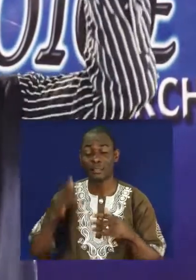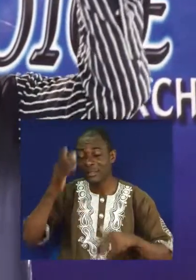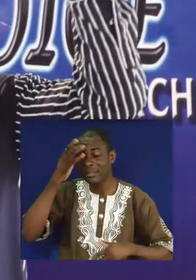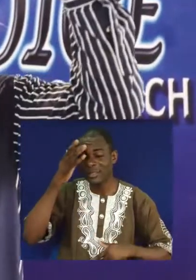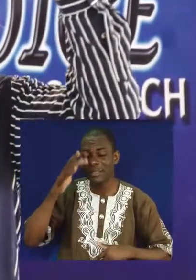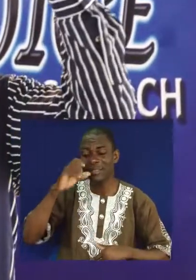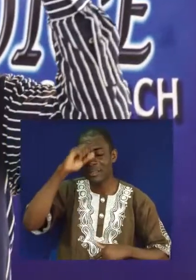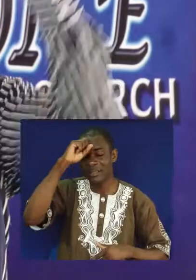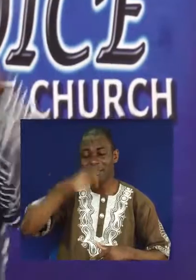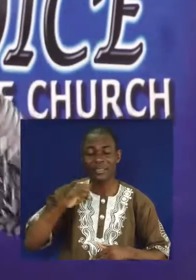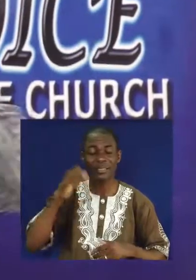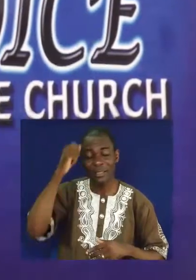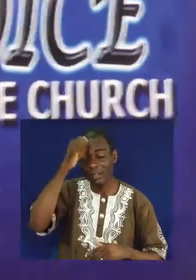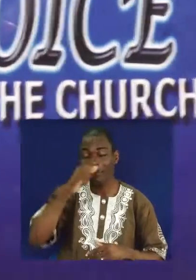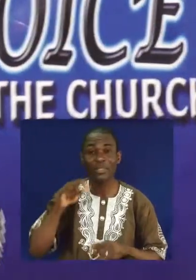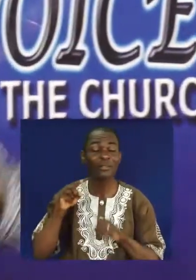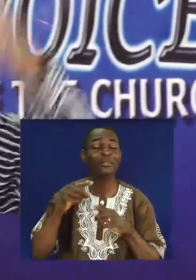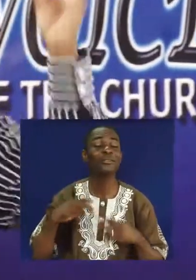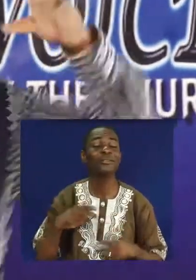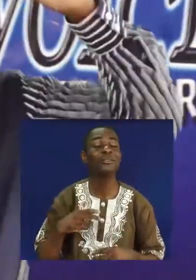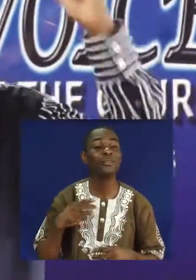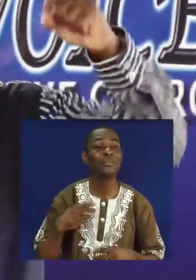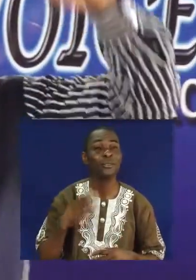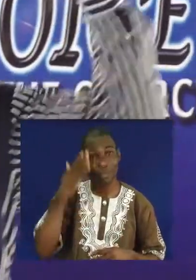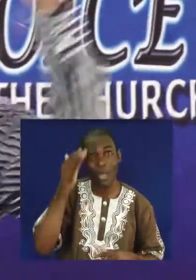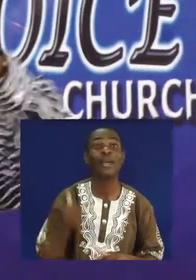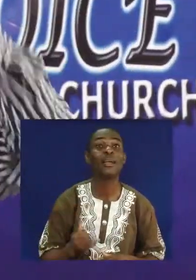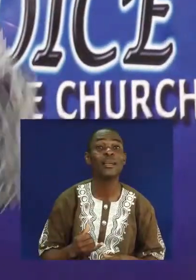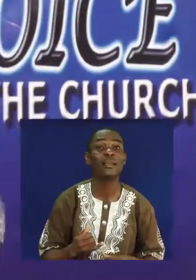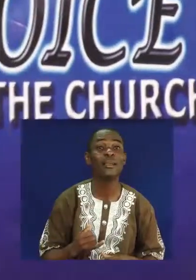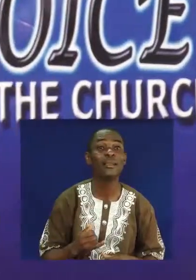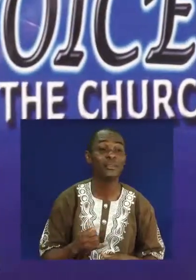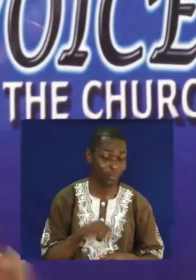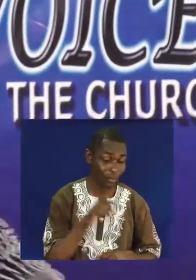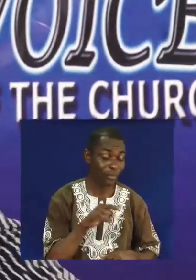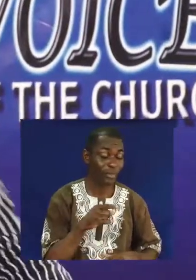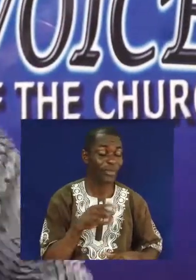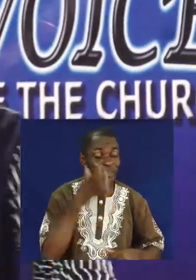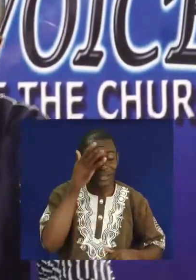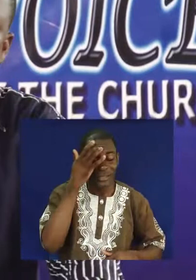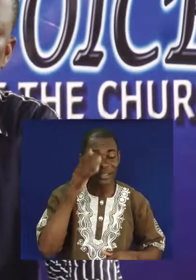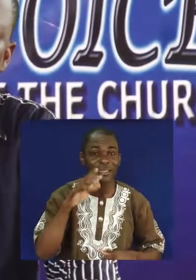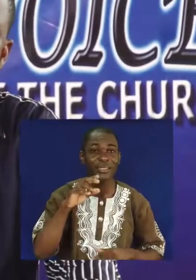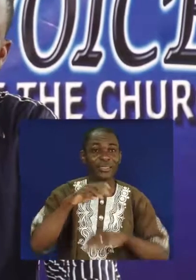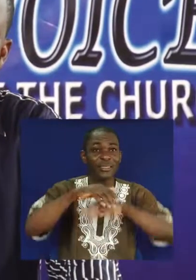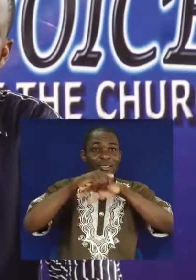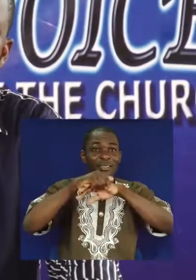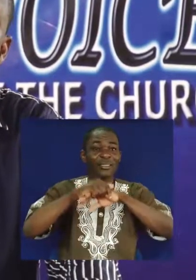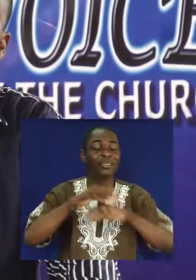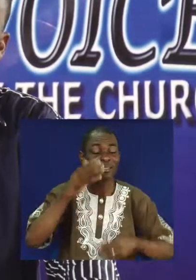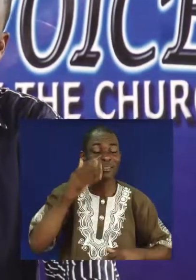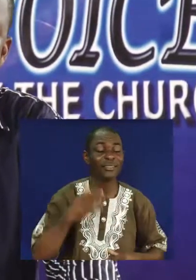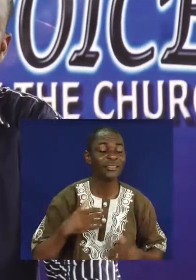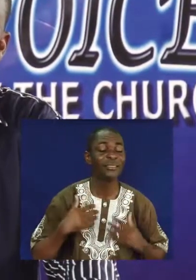omo so. Yan ye ma omo so we we yes sir we fa hin ko wura hin. Me da popa e wuti me.